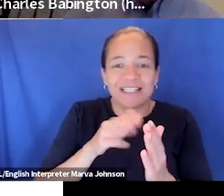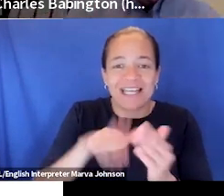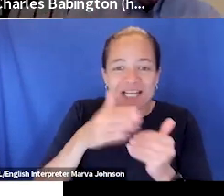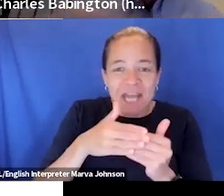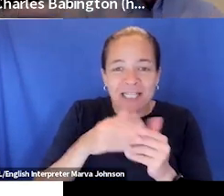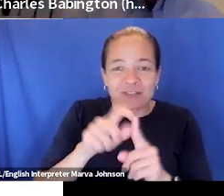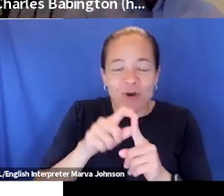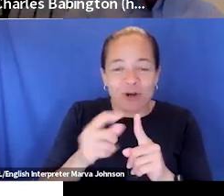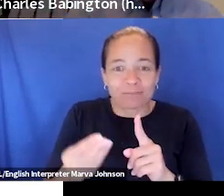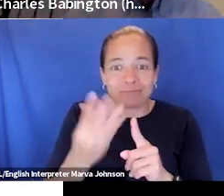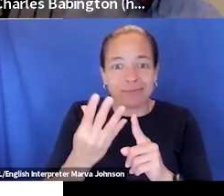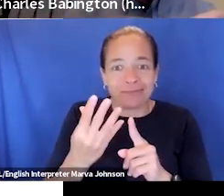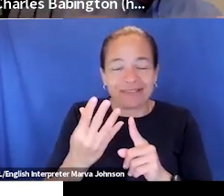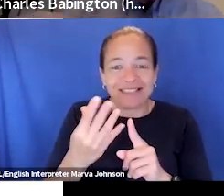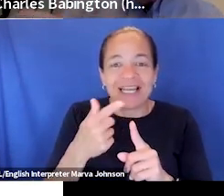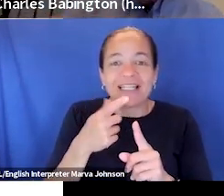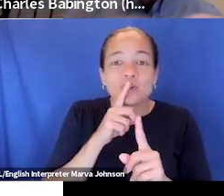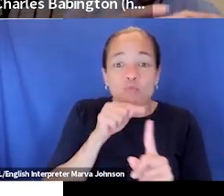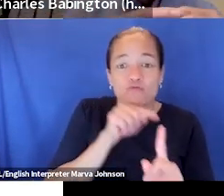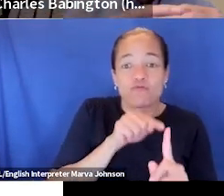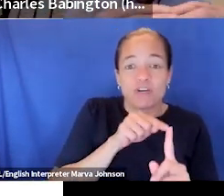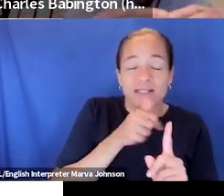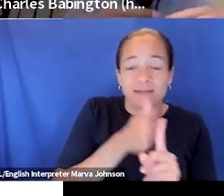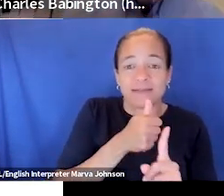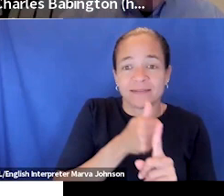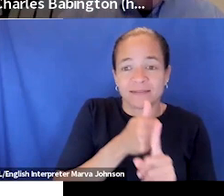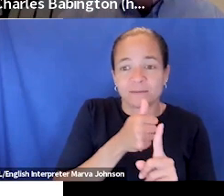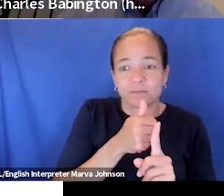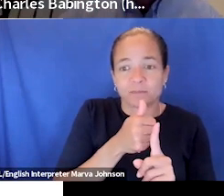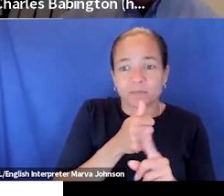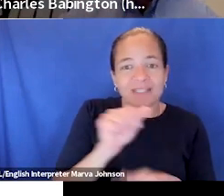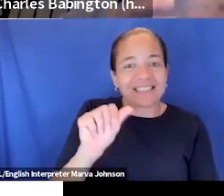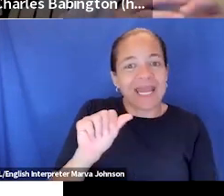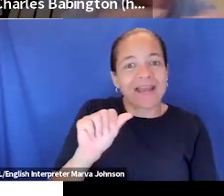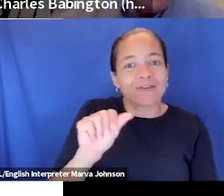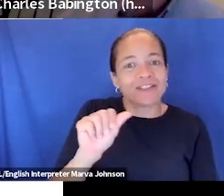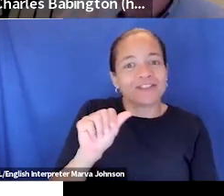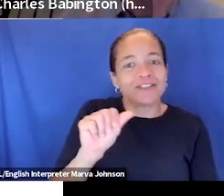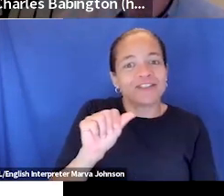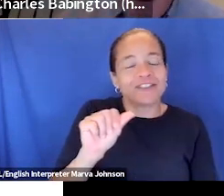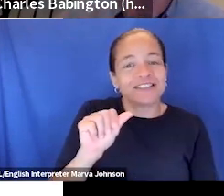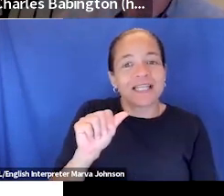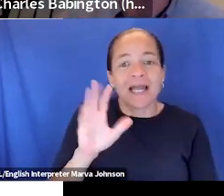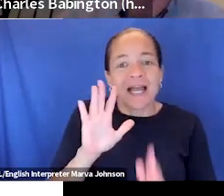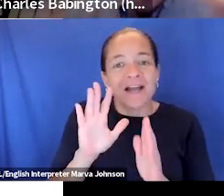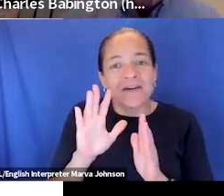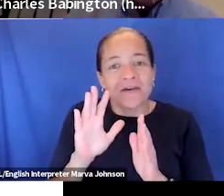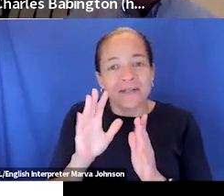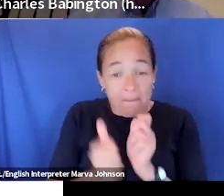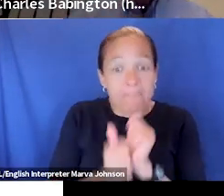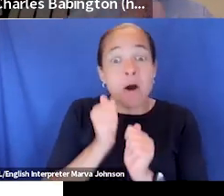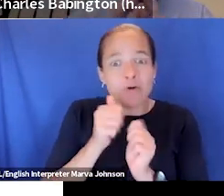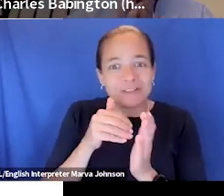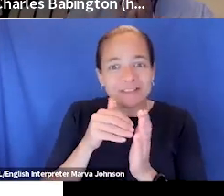So really, what it is in a way is very average. This is the most frequent way that people write about